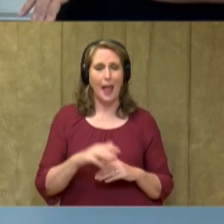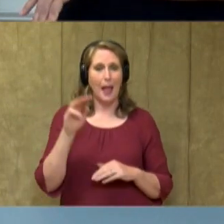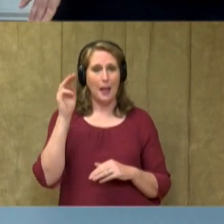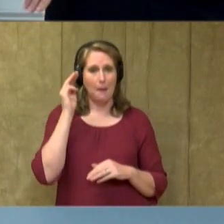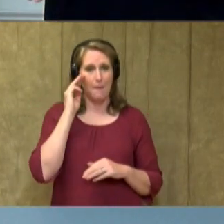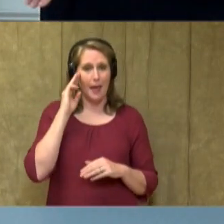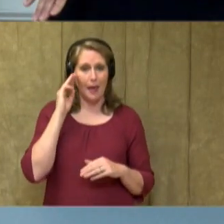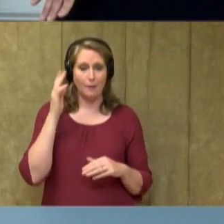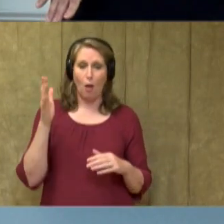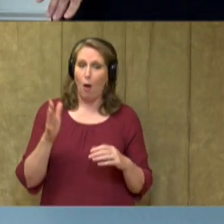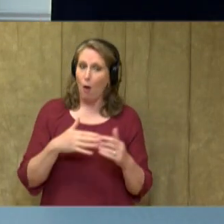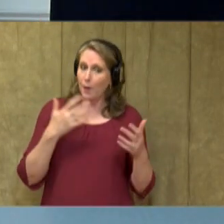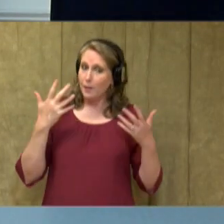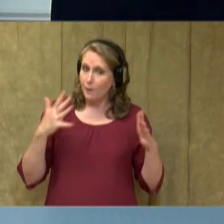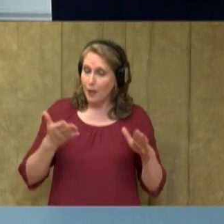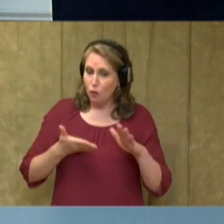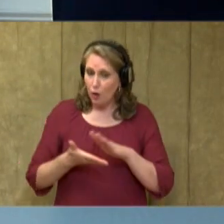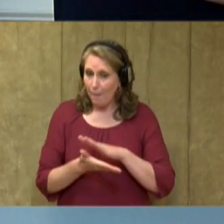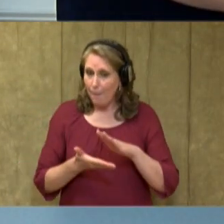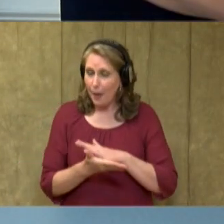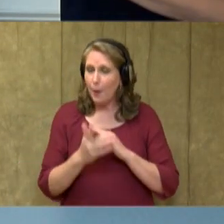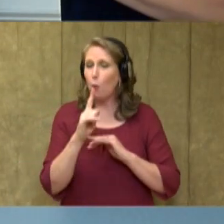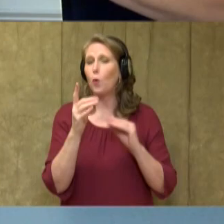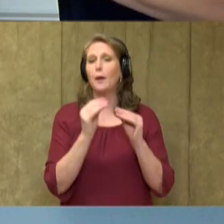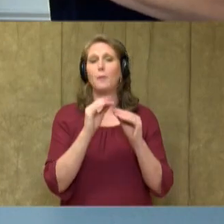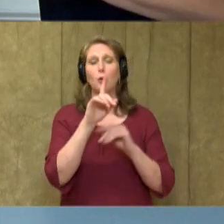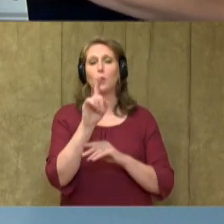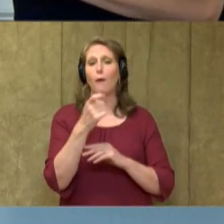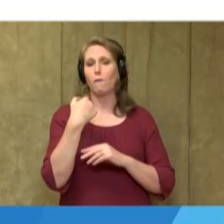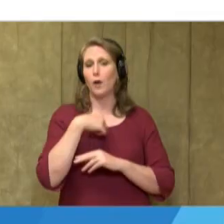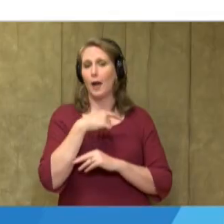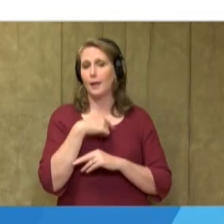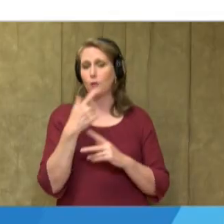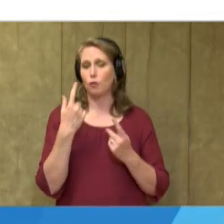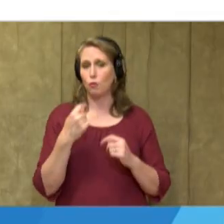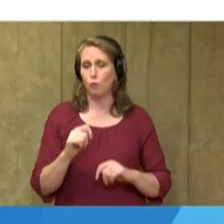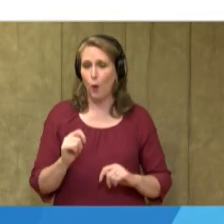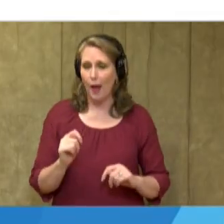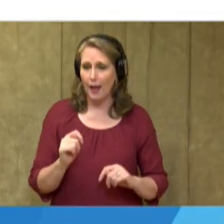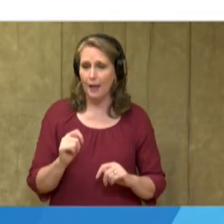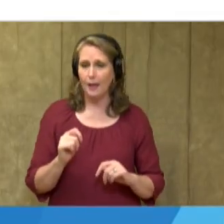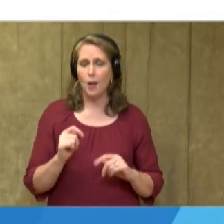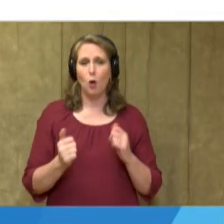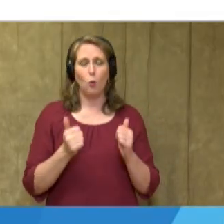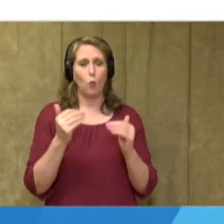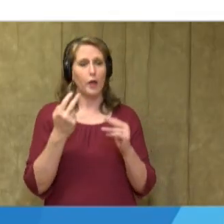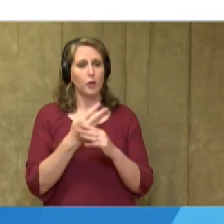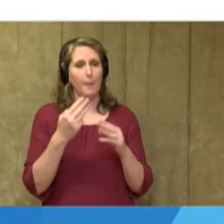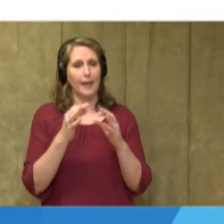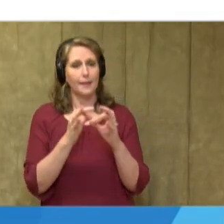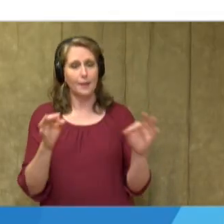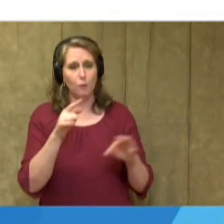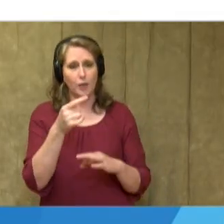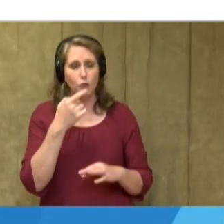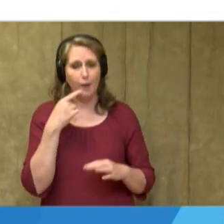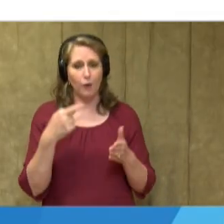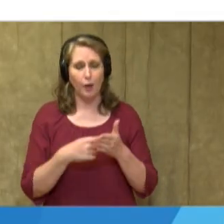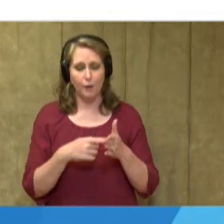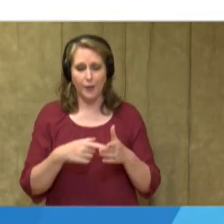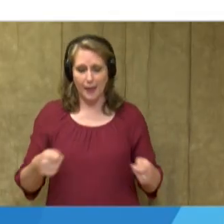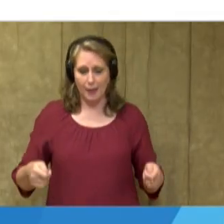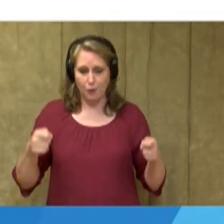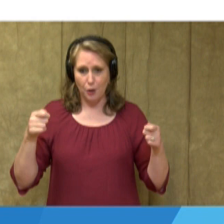Matthew's almost done baking, but here's one more problem for us to try. What equation would you say for this tray